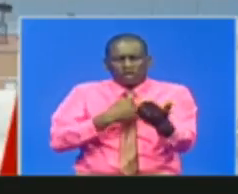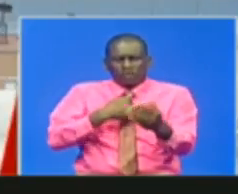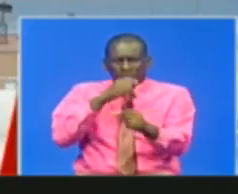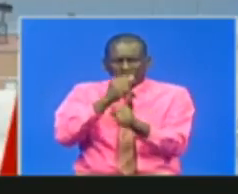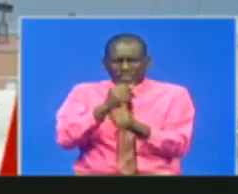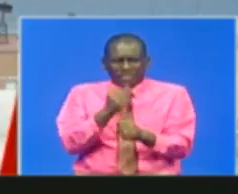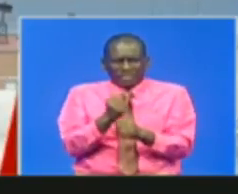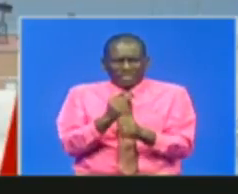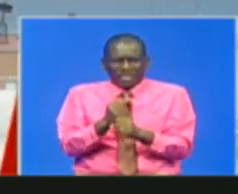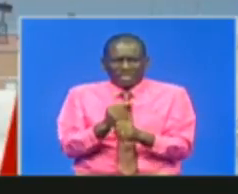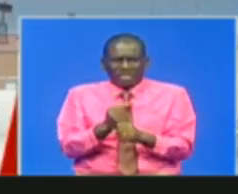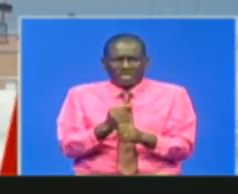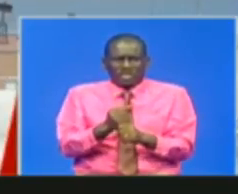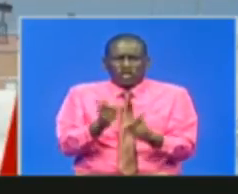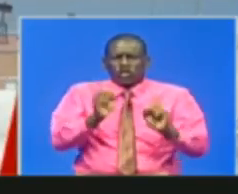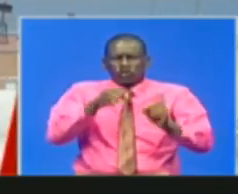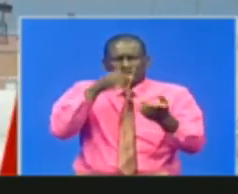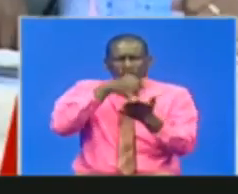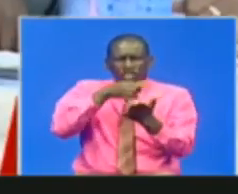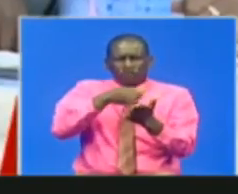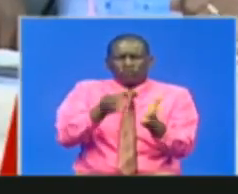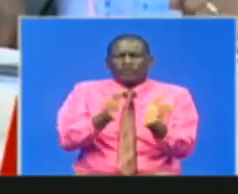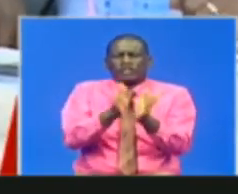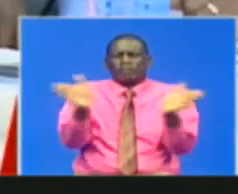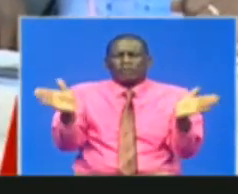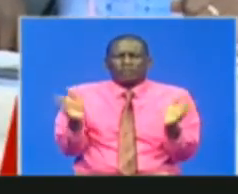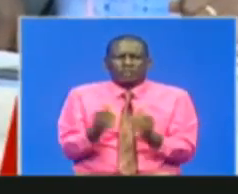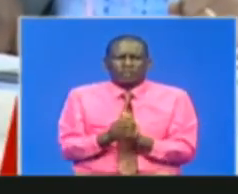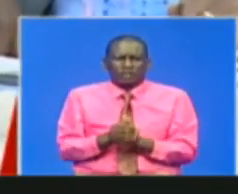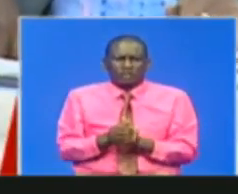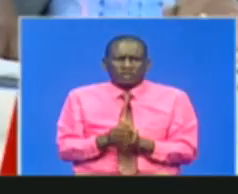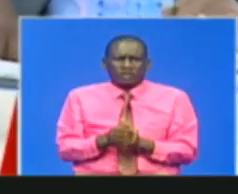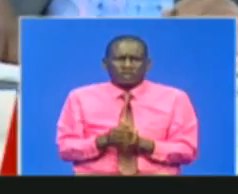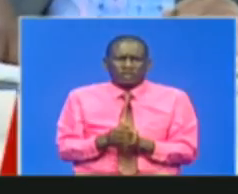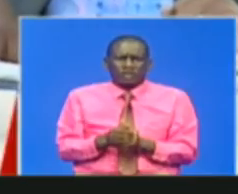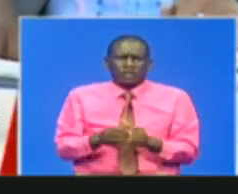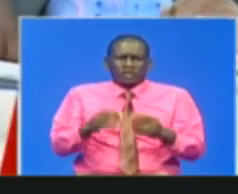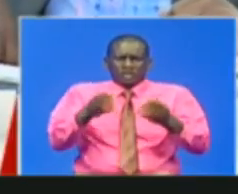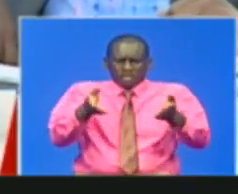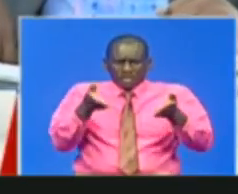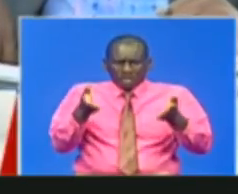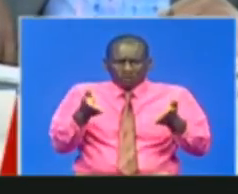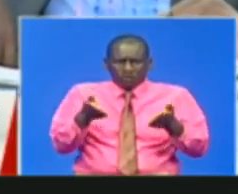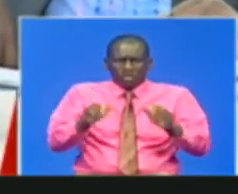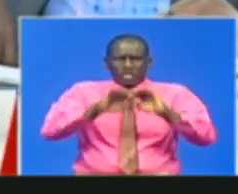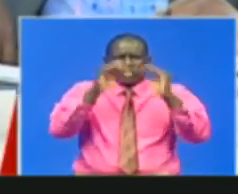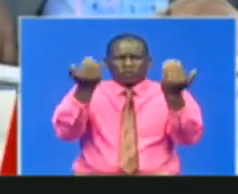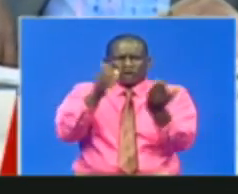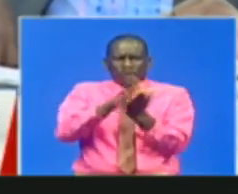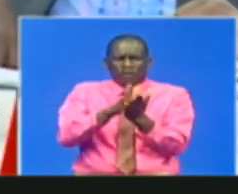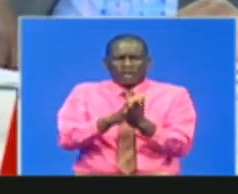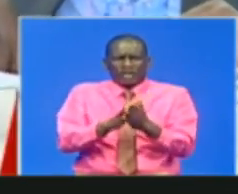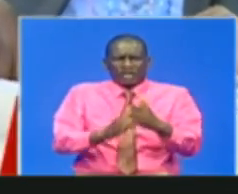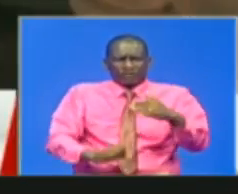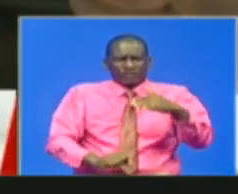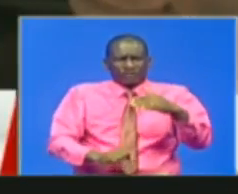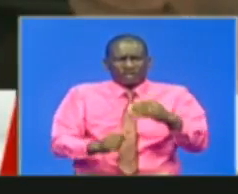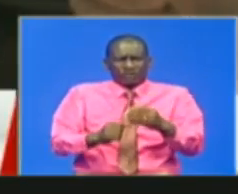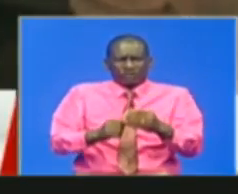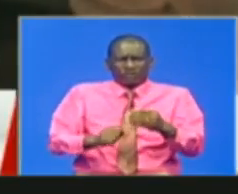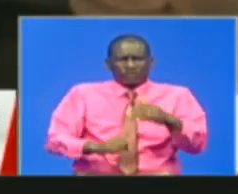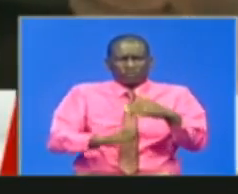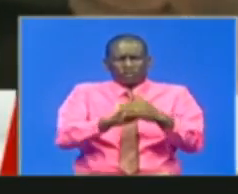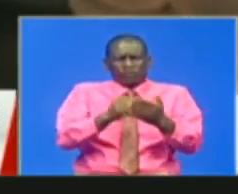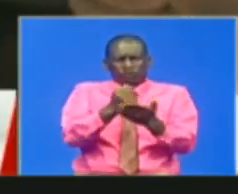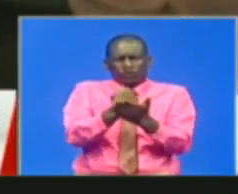out, excluding the involvement of the public. But now, the World Bank has thrown its weight behind the Auditor